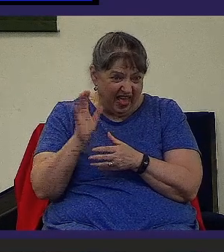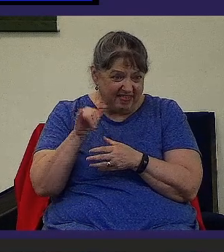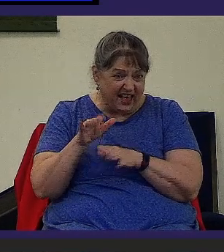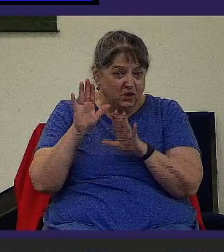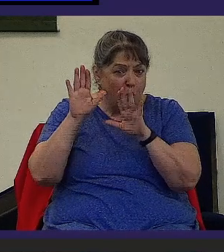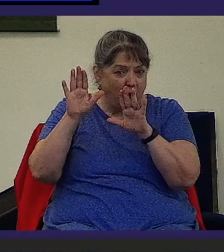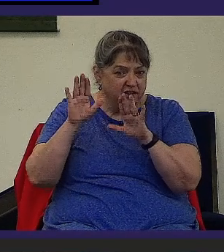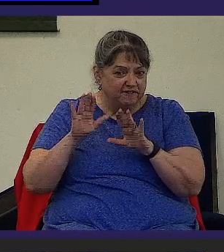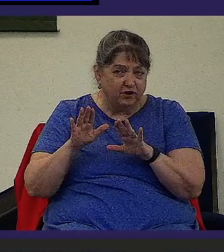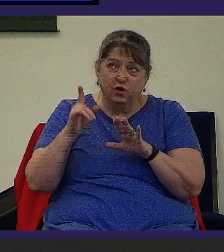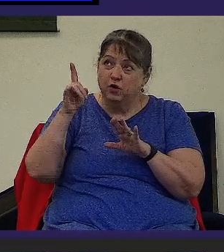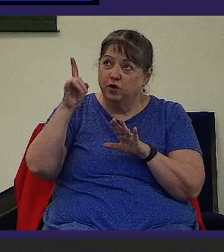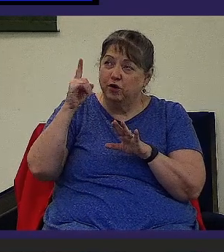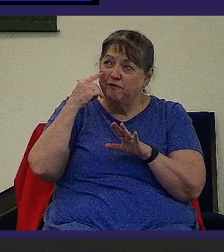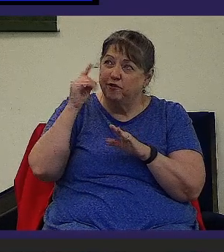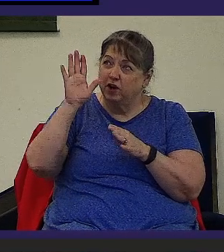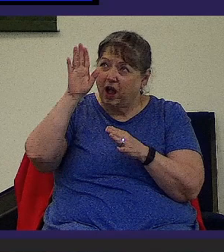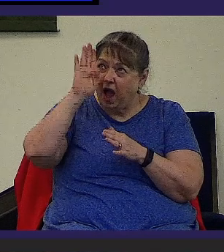for our benefit